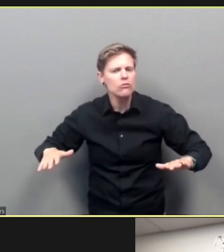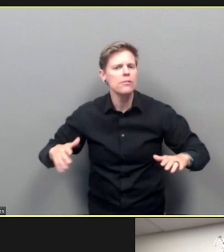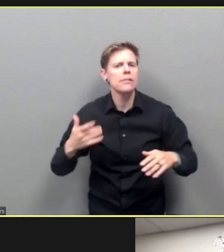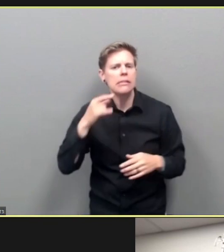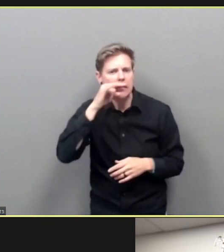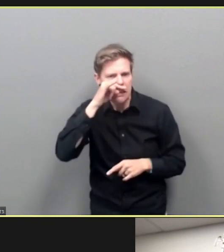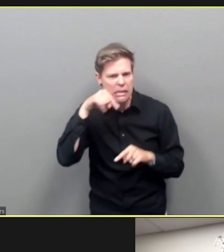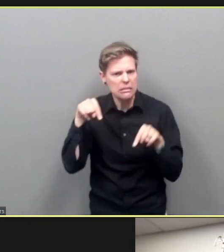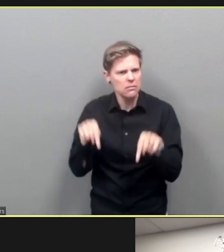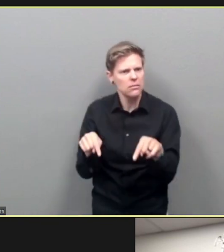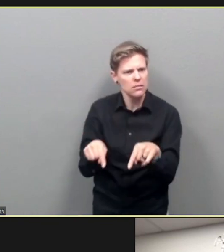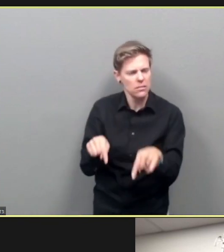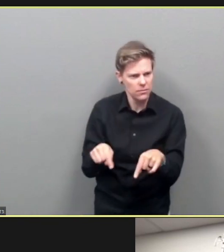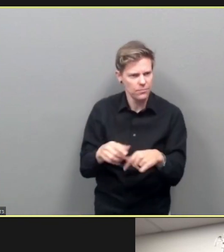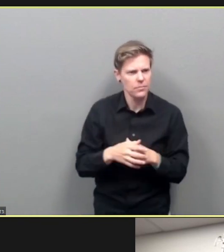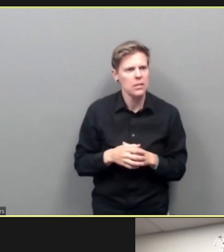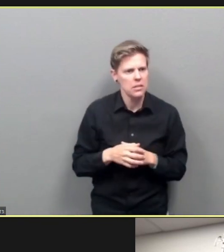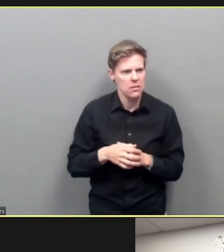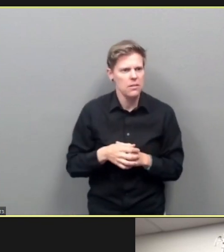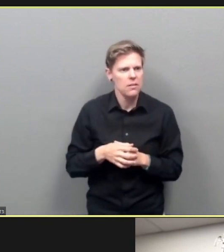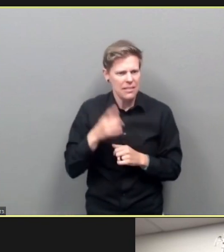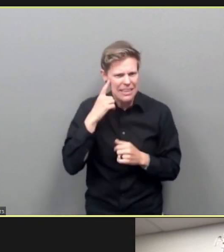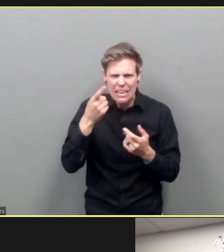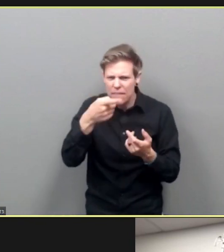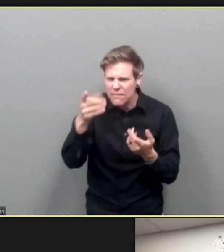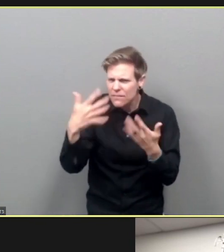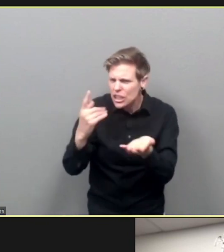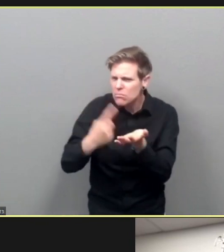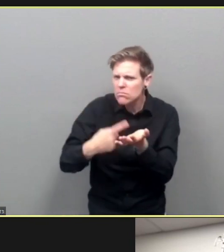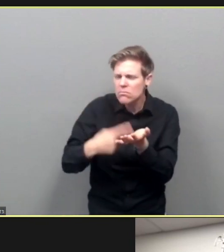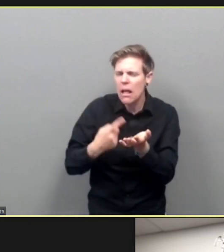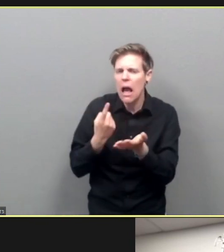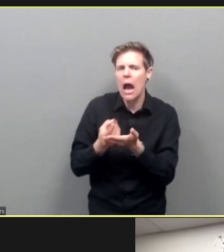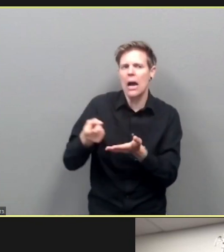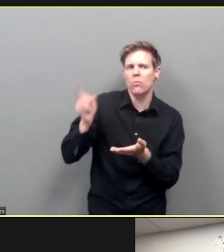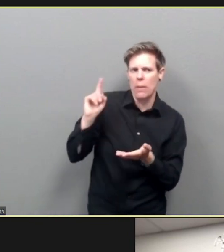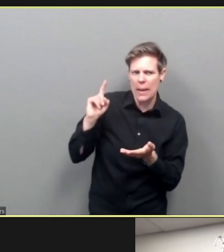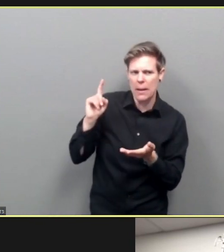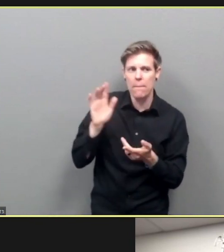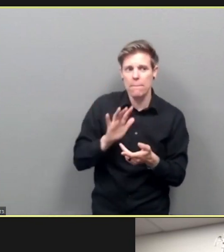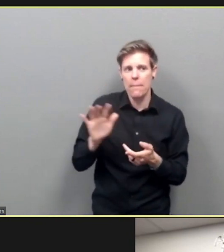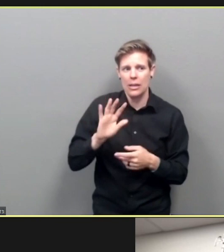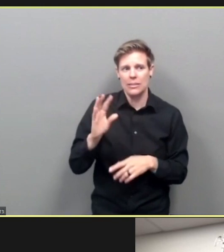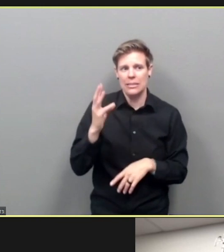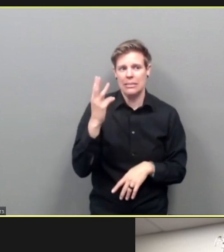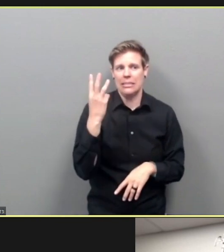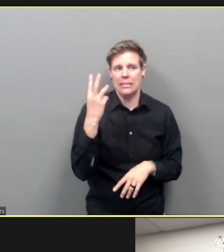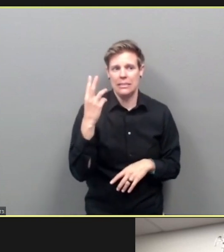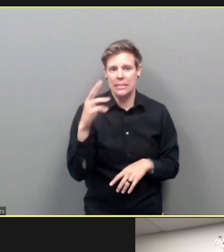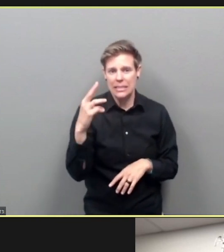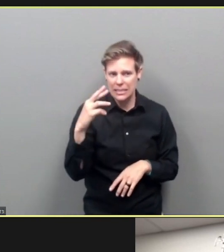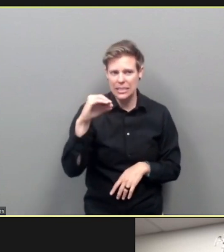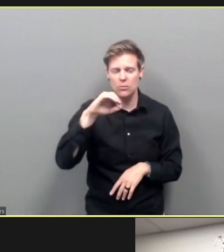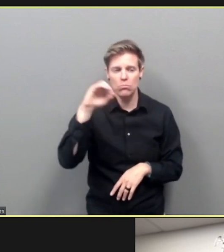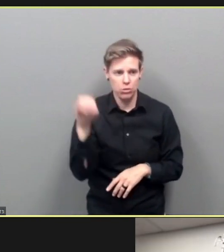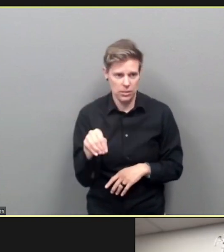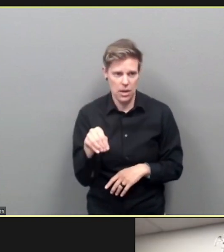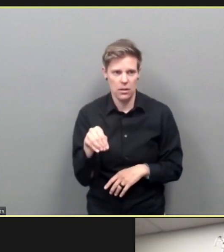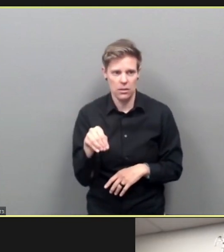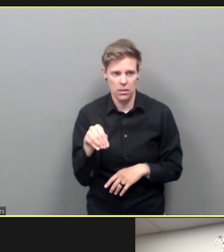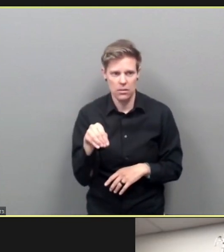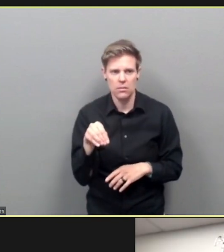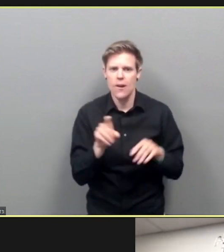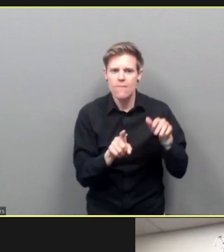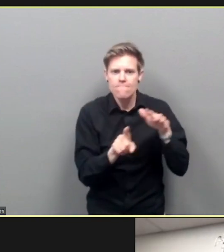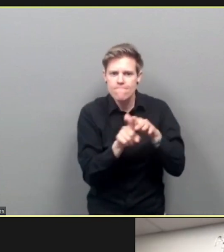Dr. Ross talked about this last week, that overall, there's been about 16% of cases have been pediatric, but then they've risen to a